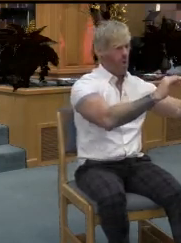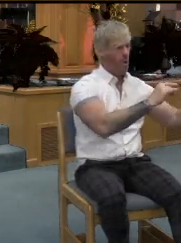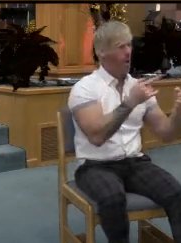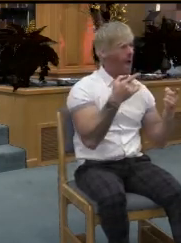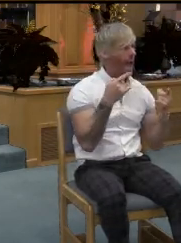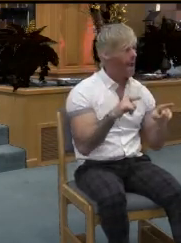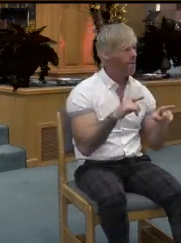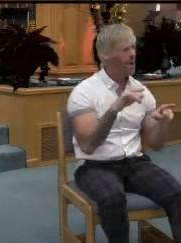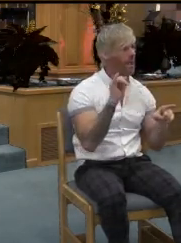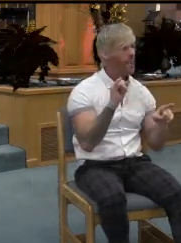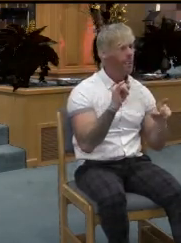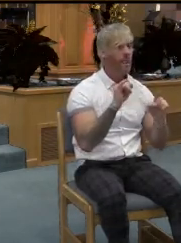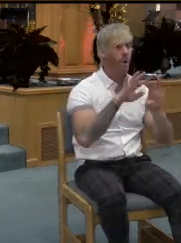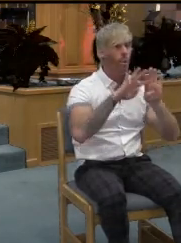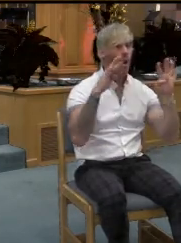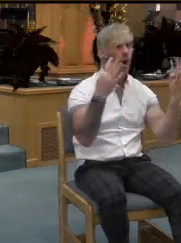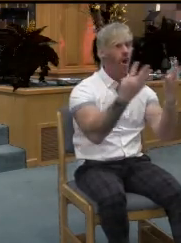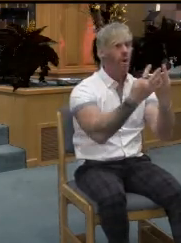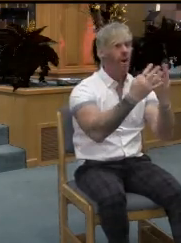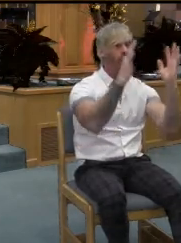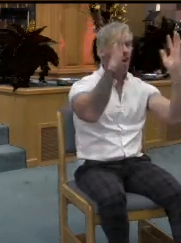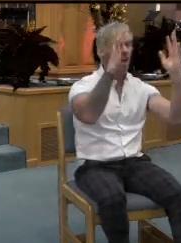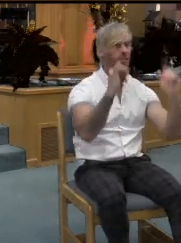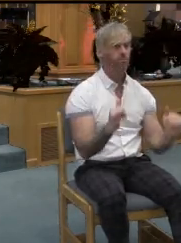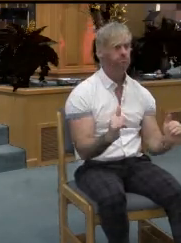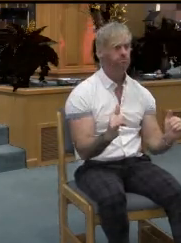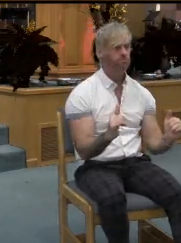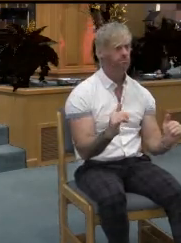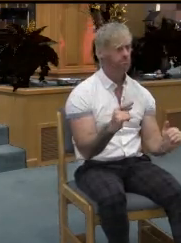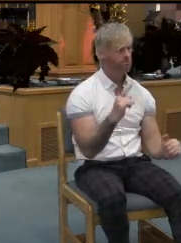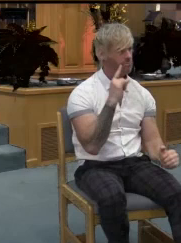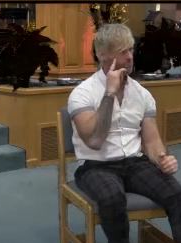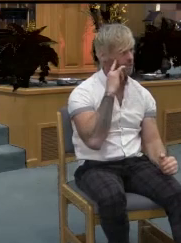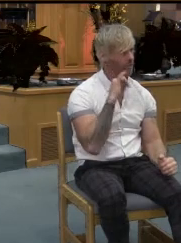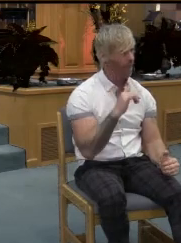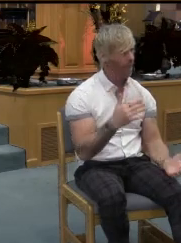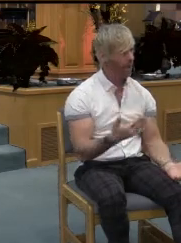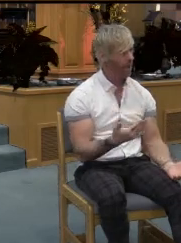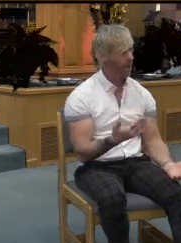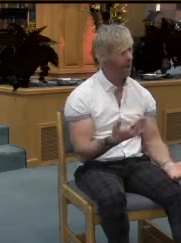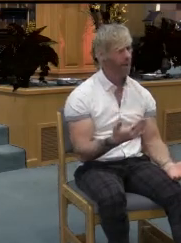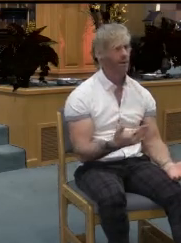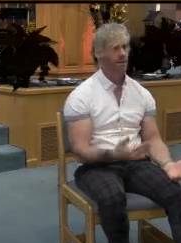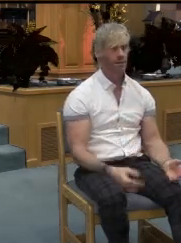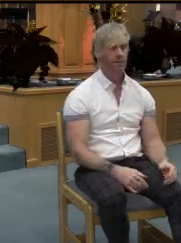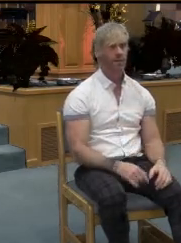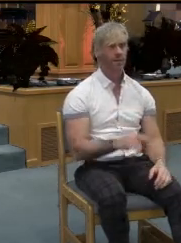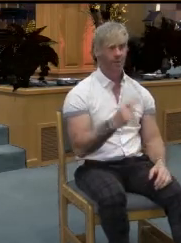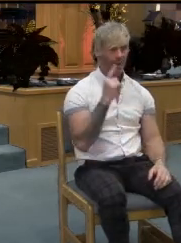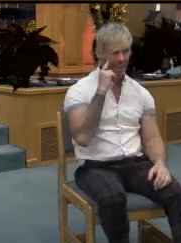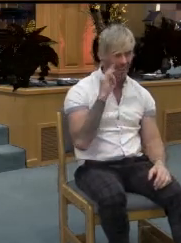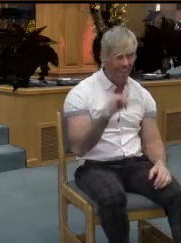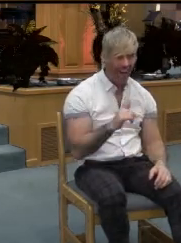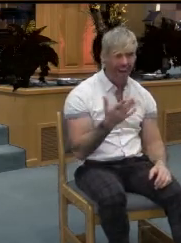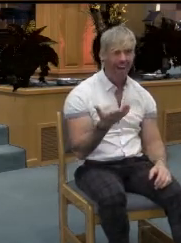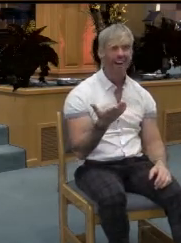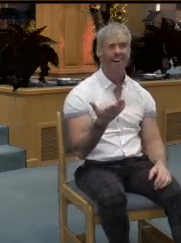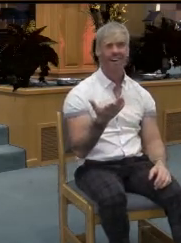Did you hear that? Did you hear that? Gideon's, right? Did you hear that?